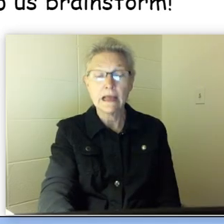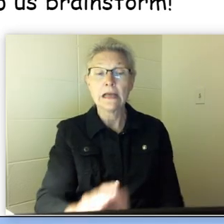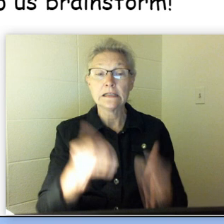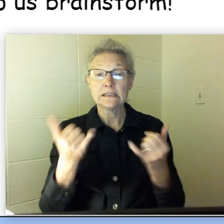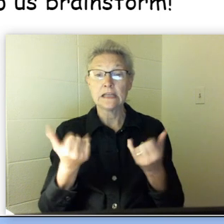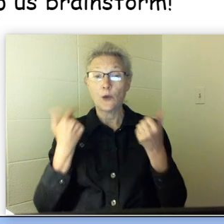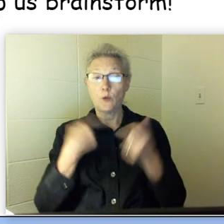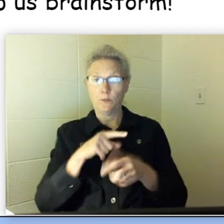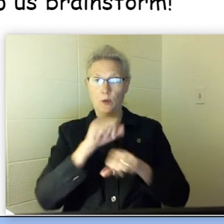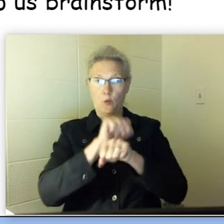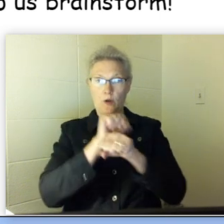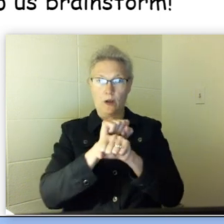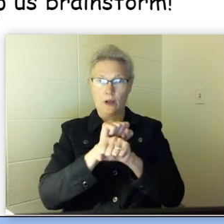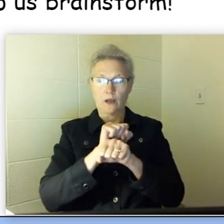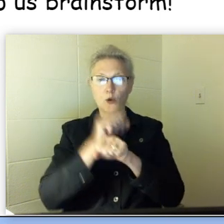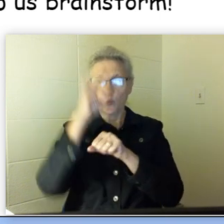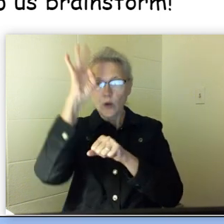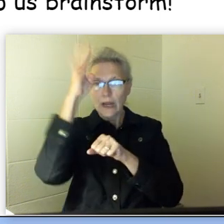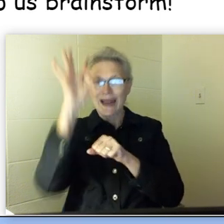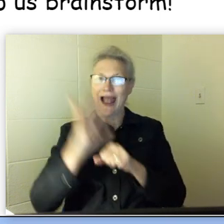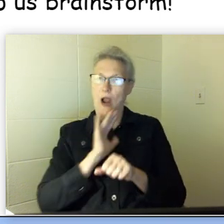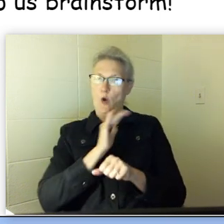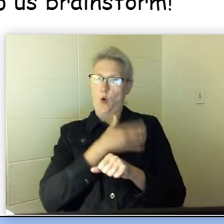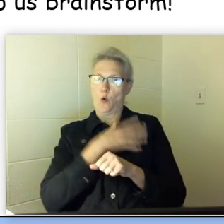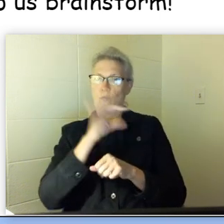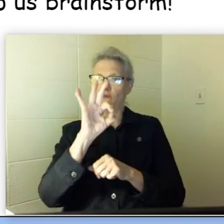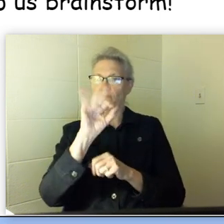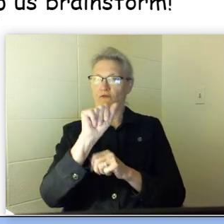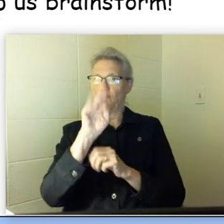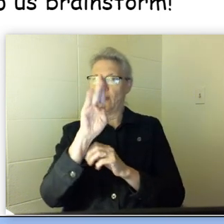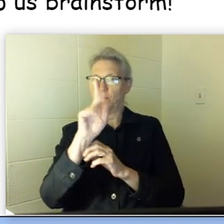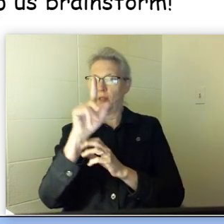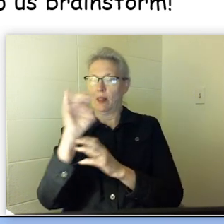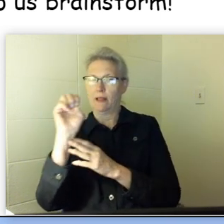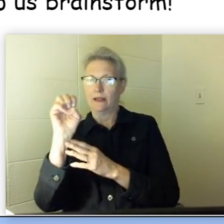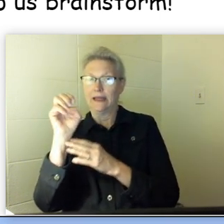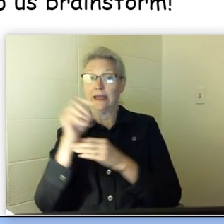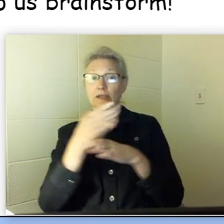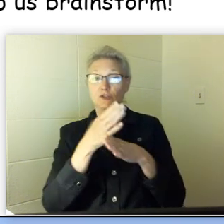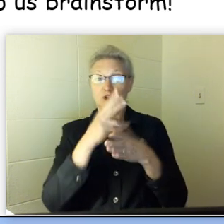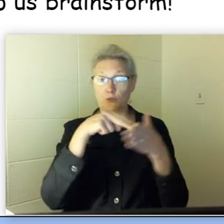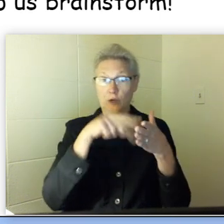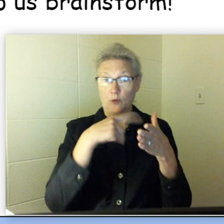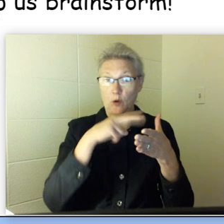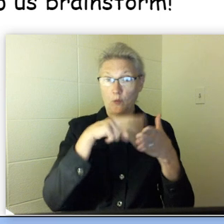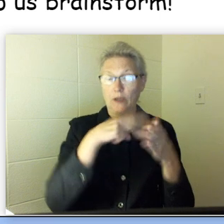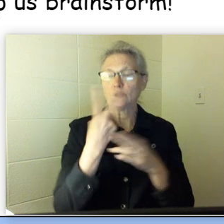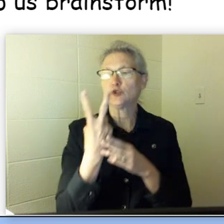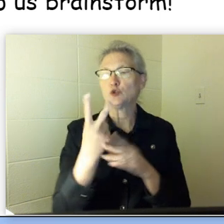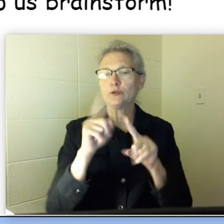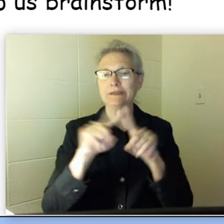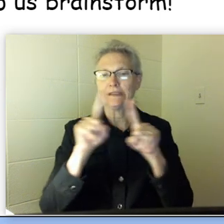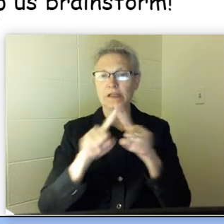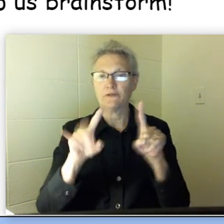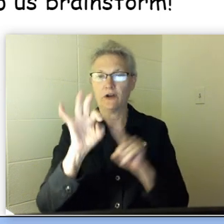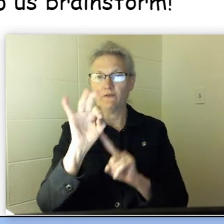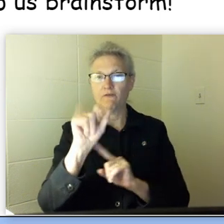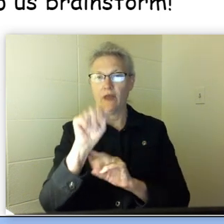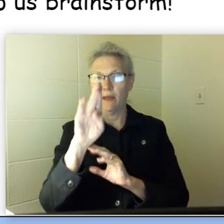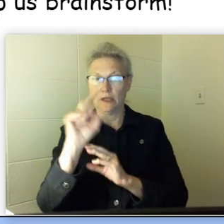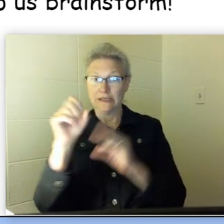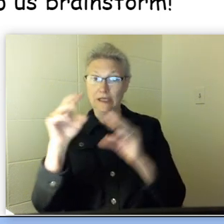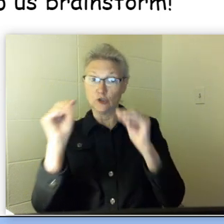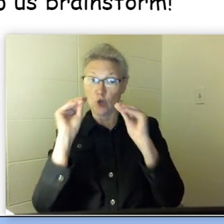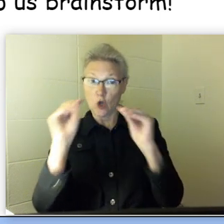Today we will be working on creating our own fables. In Shared, we've read 2 different fables that each taught us an important